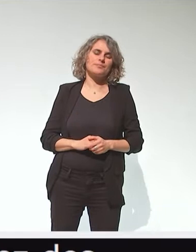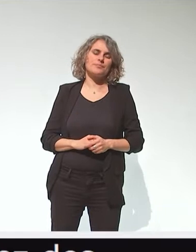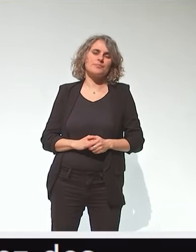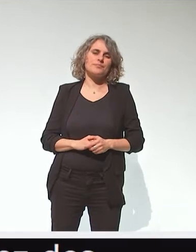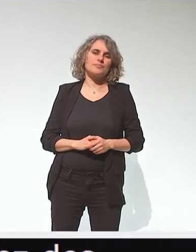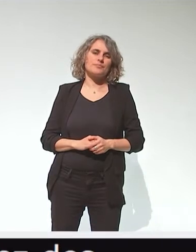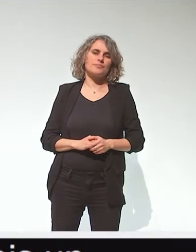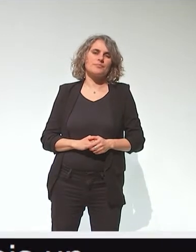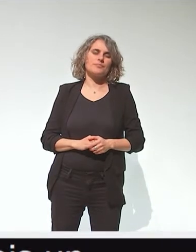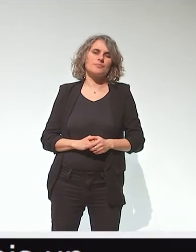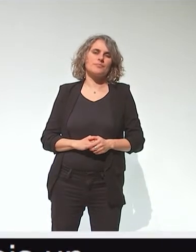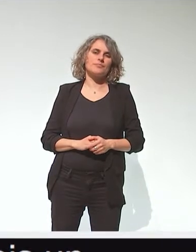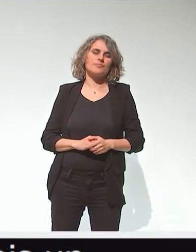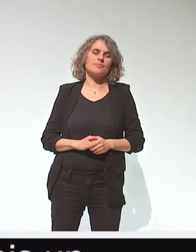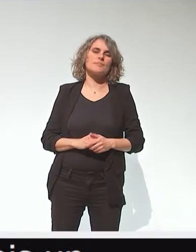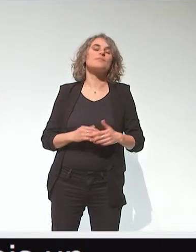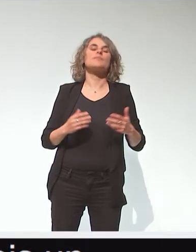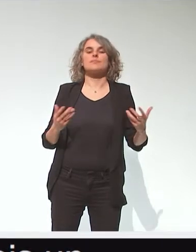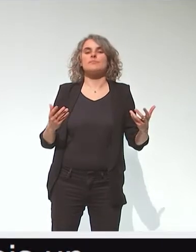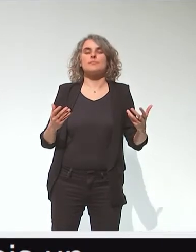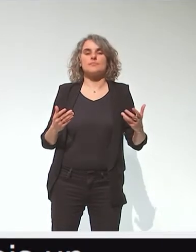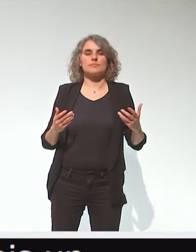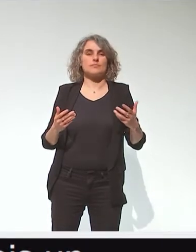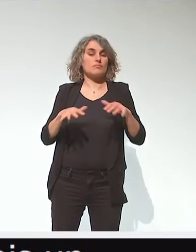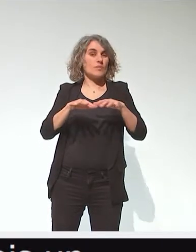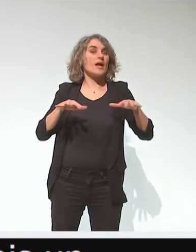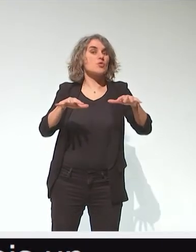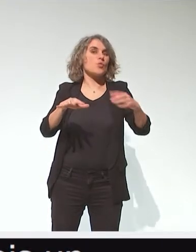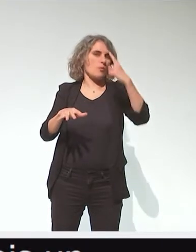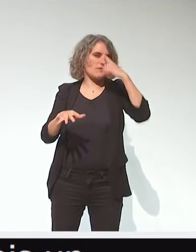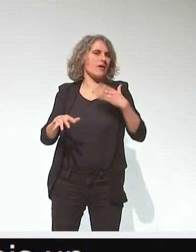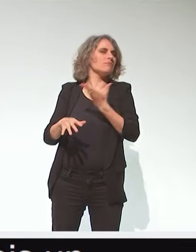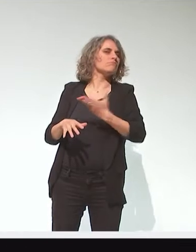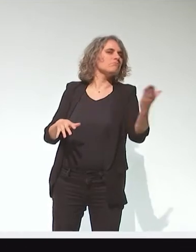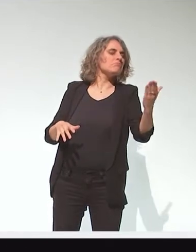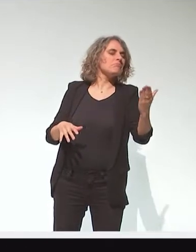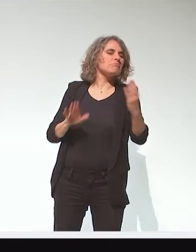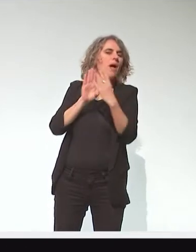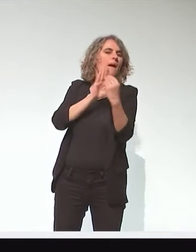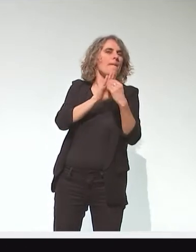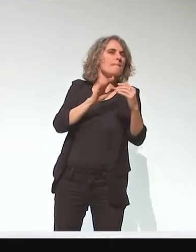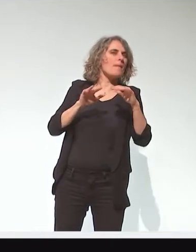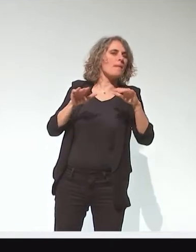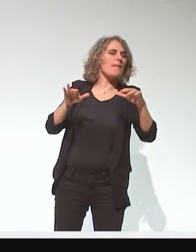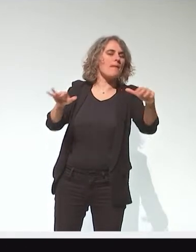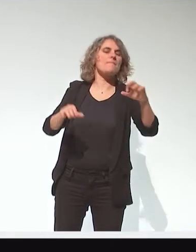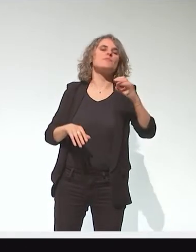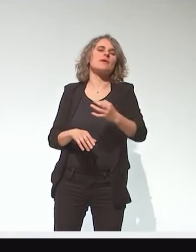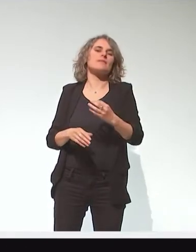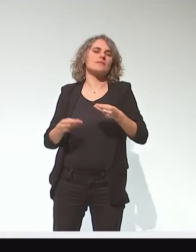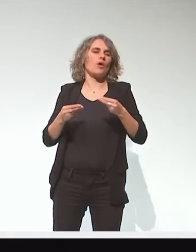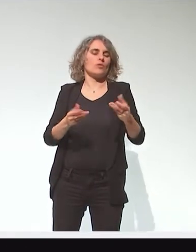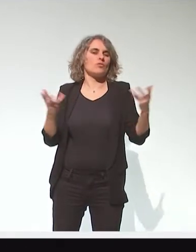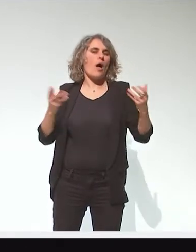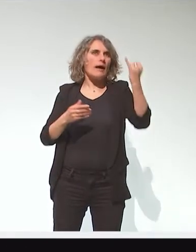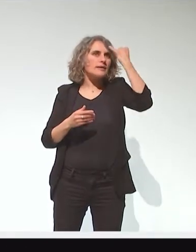hear a lot about PES network and how they can help and mainstream this work. Then the third